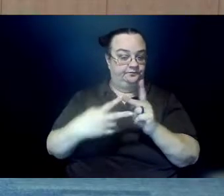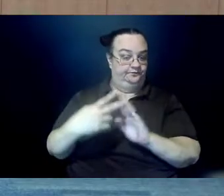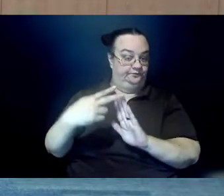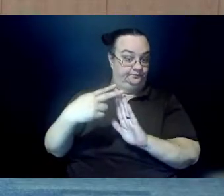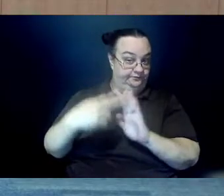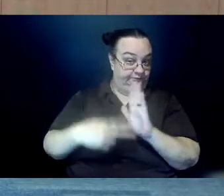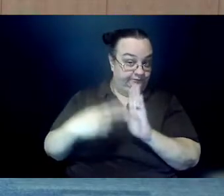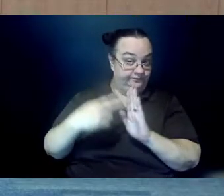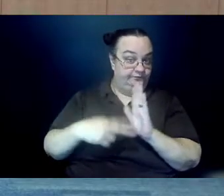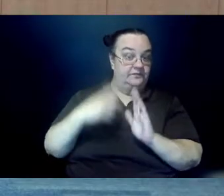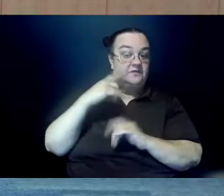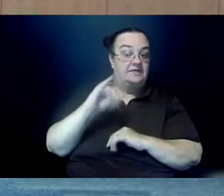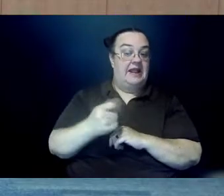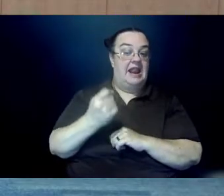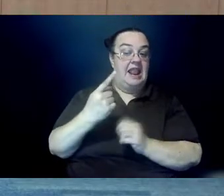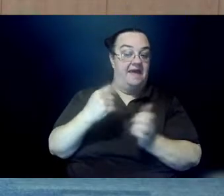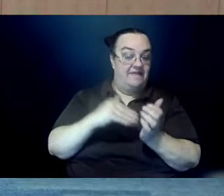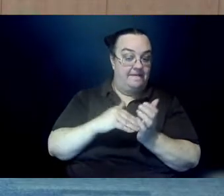of the